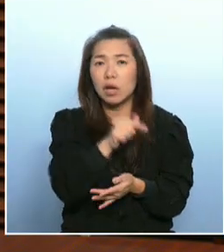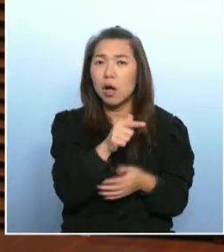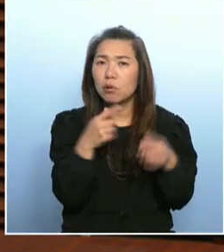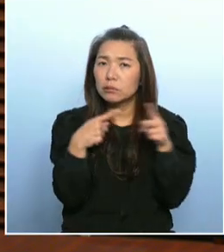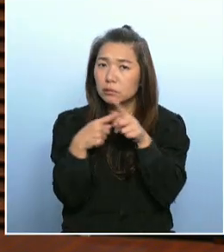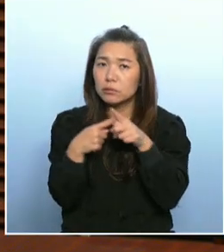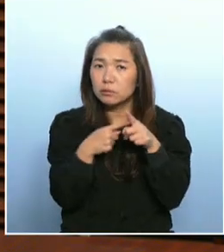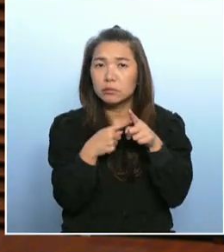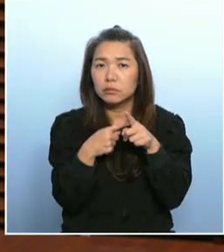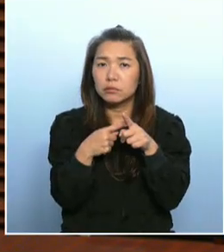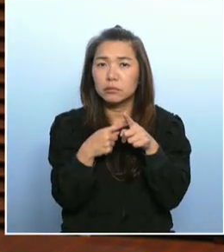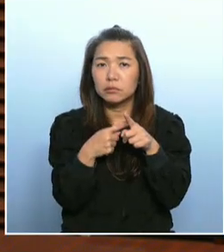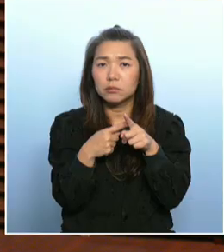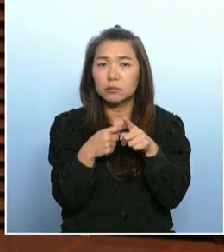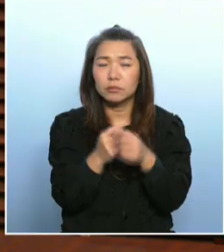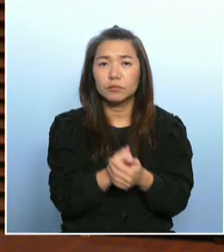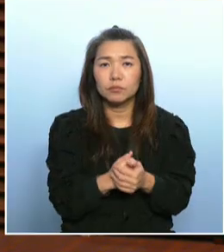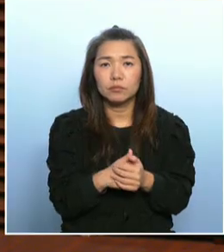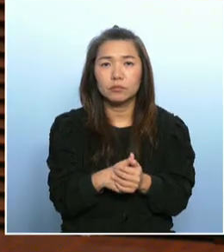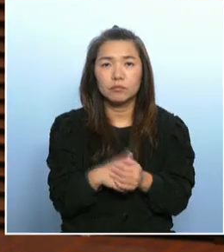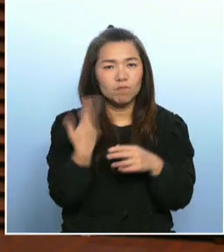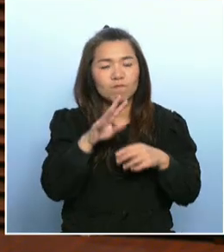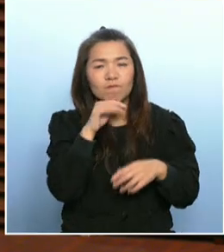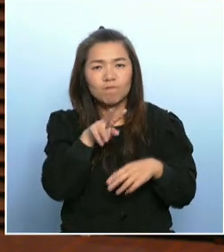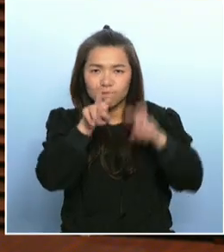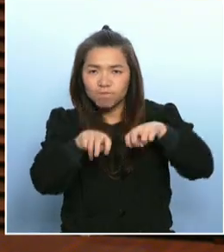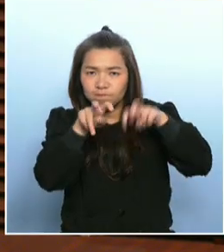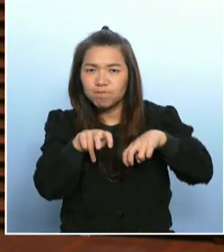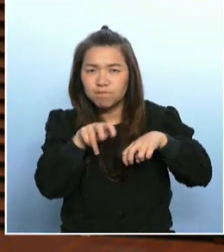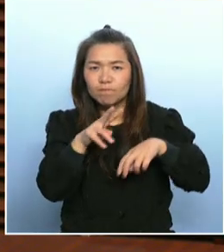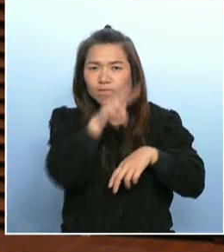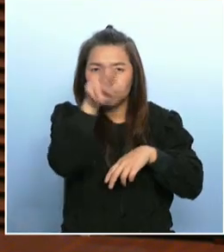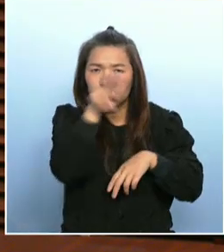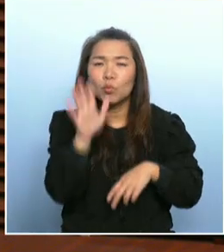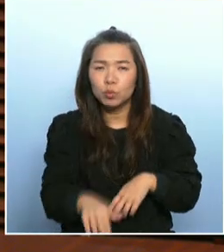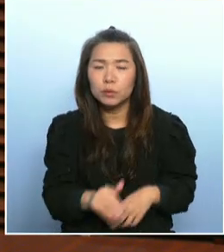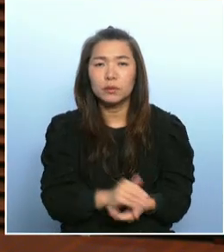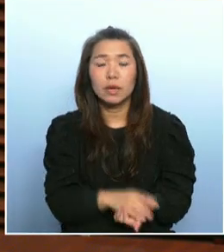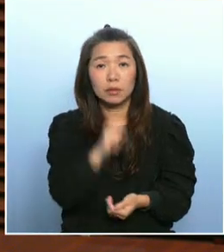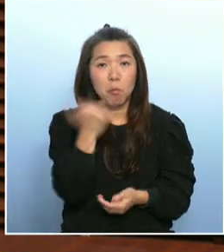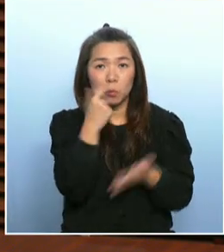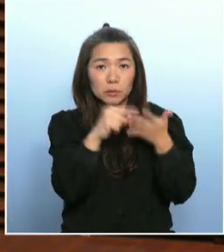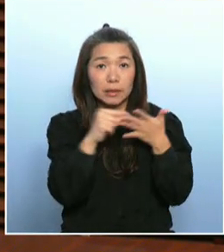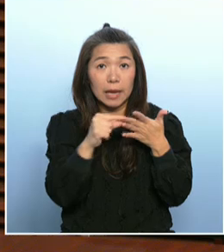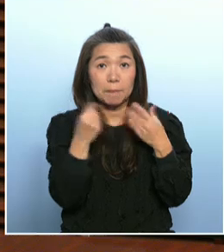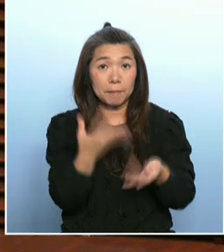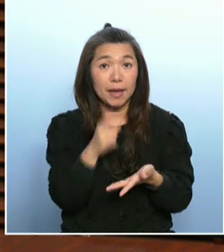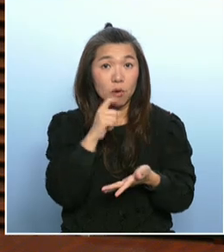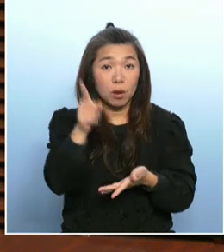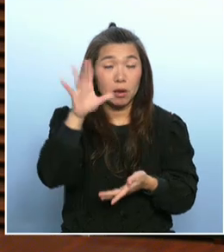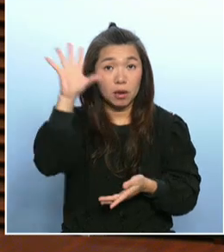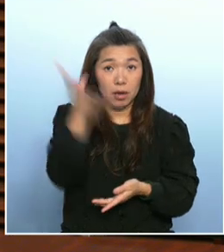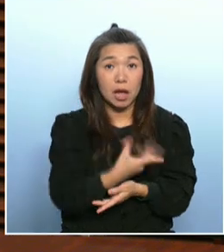but I'm worried about the quality of service offered. I know that the government conducts surprise